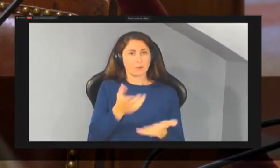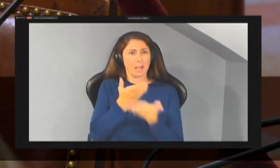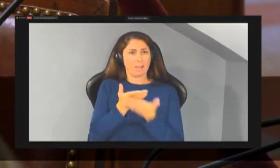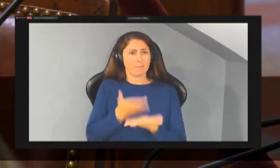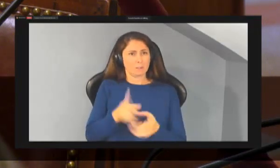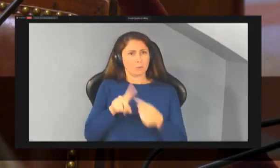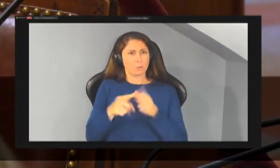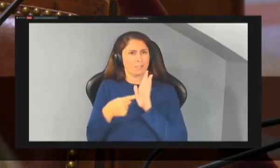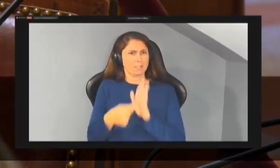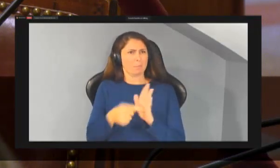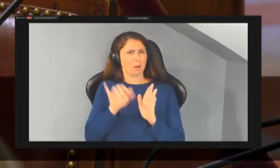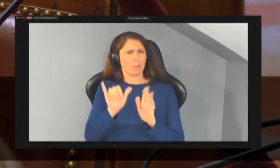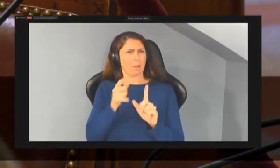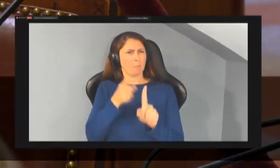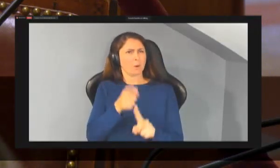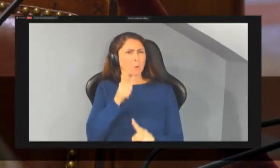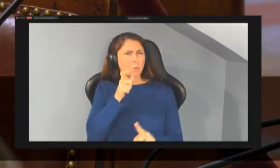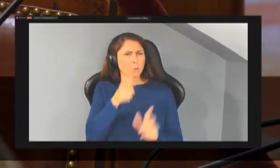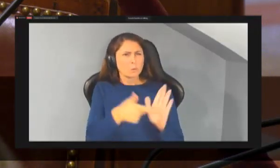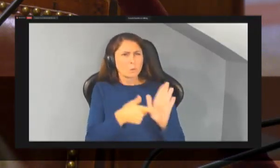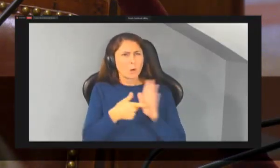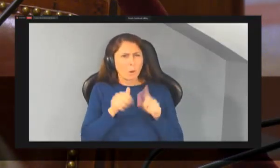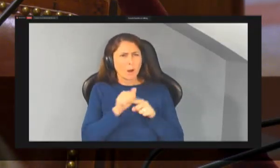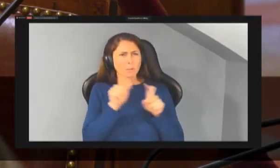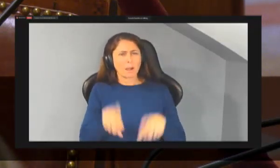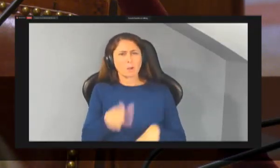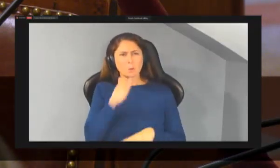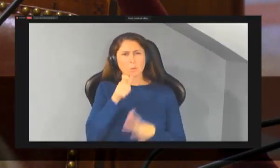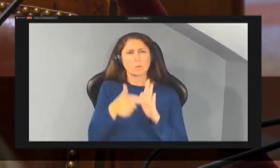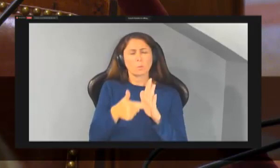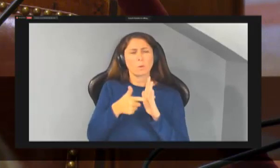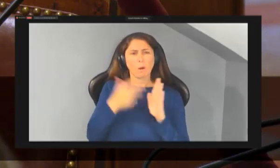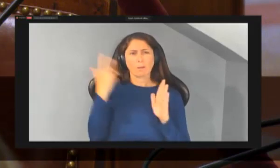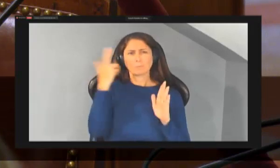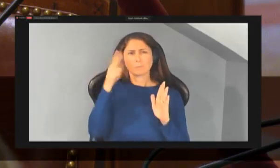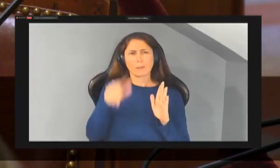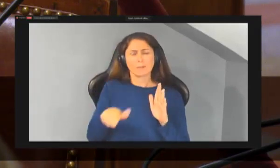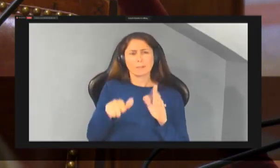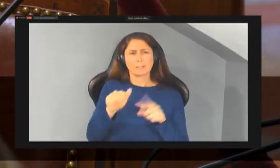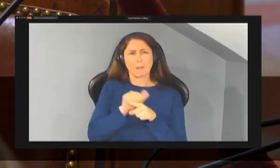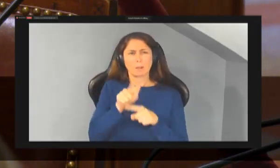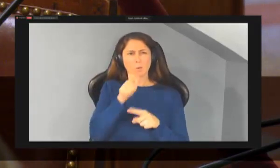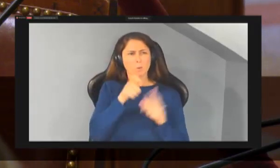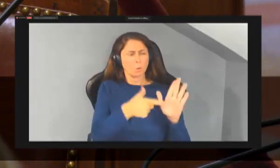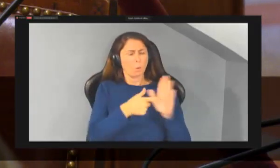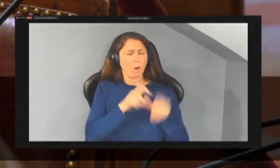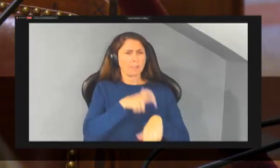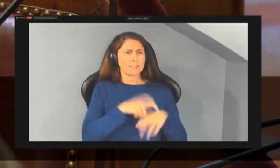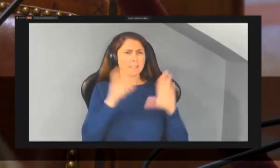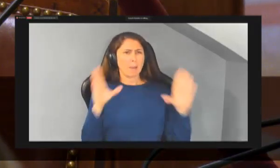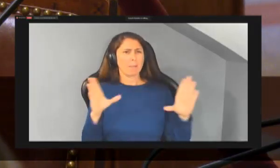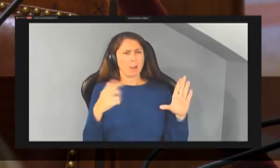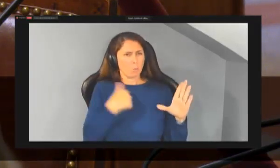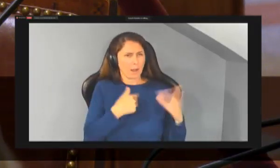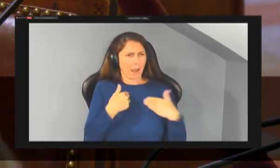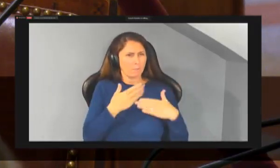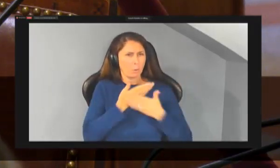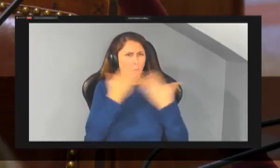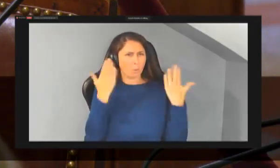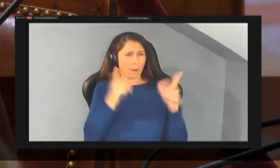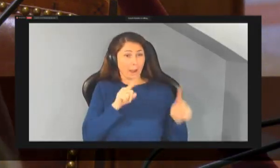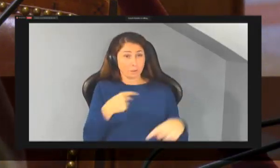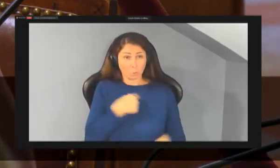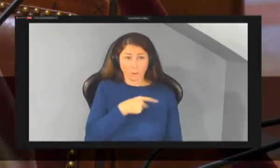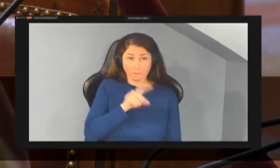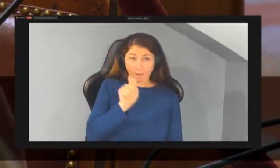that point. Who's requiring the pilot? Who's requiring the nature of this pilot? Who's requiring this timeline? We don't have those answers. We asked, and